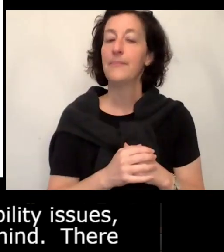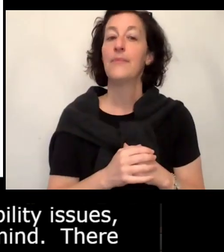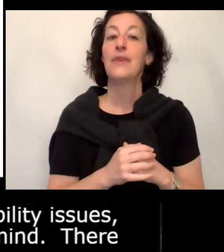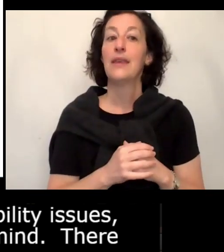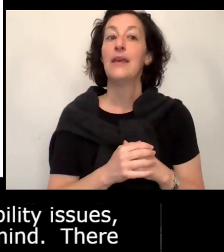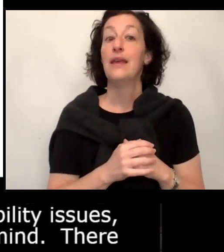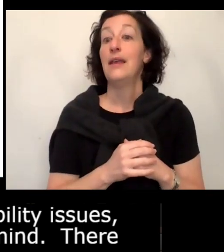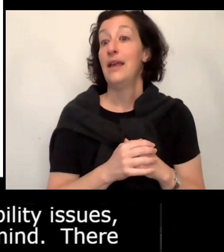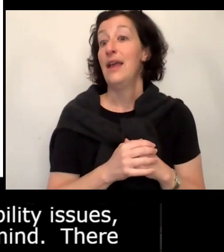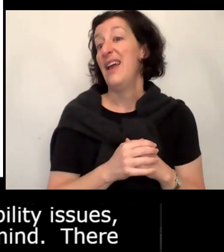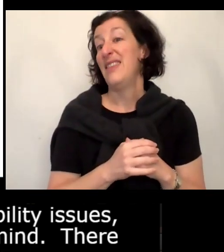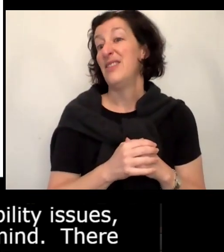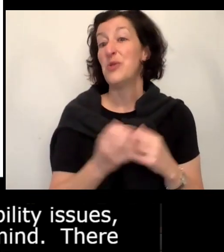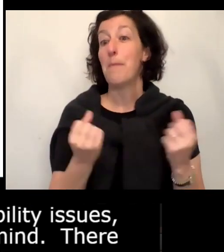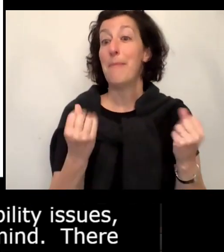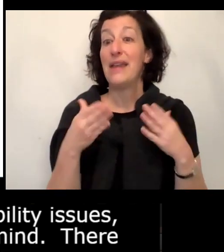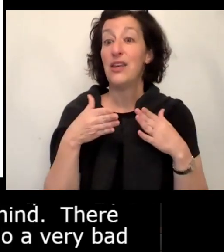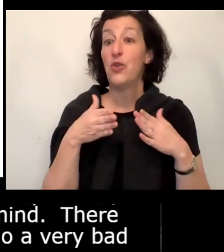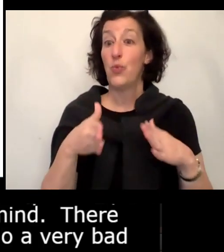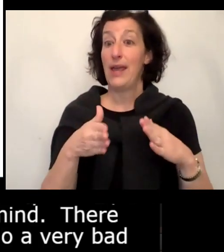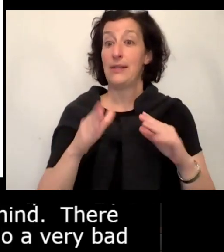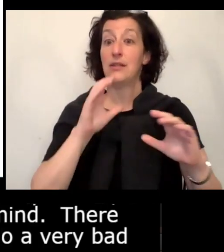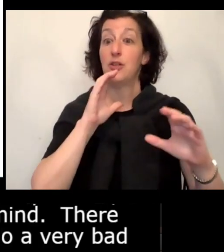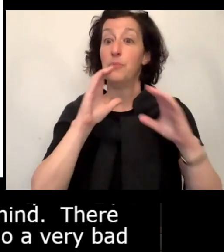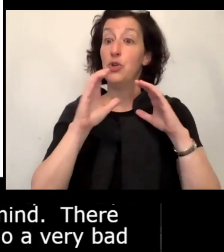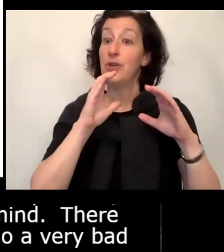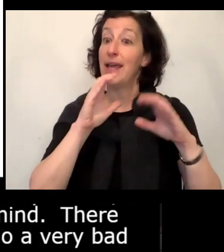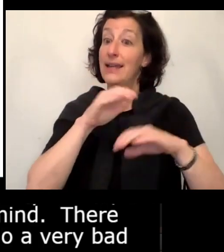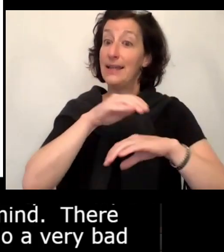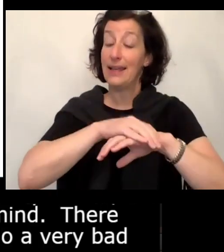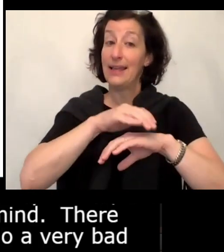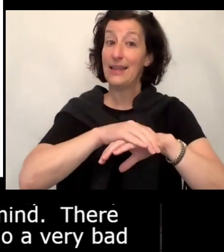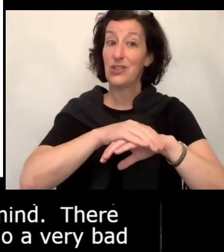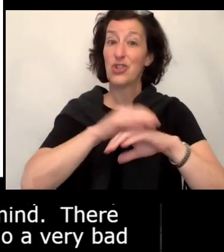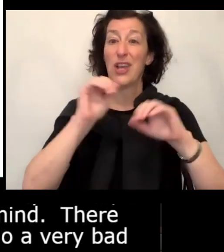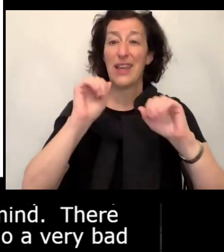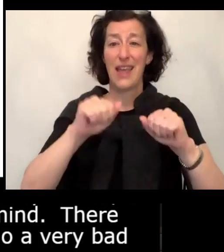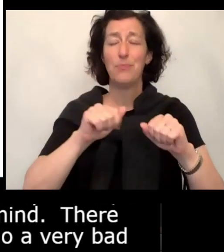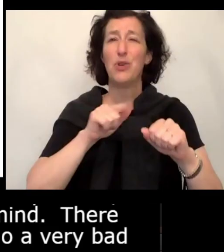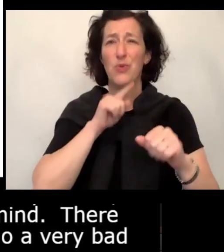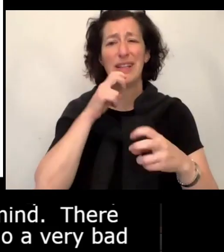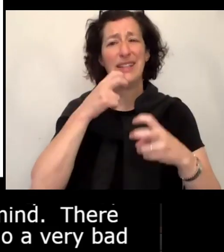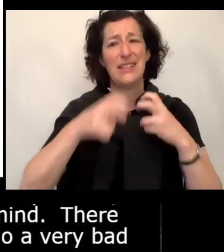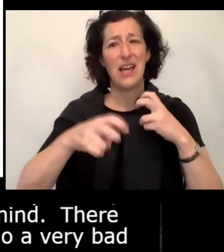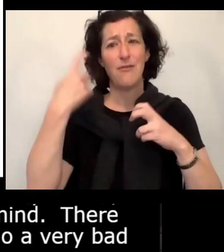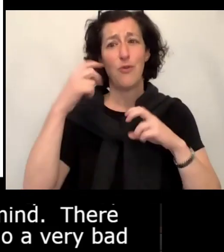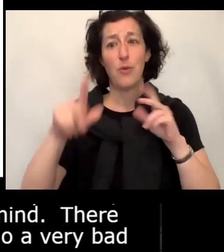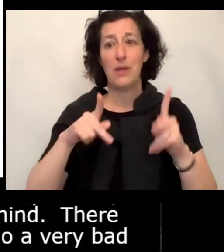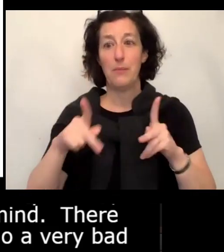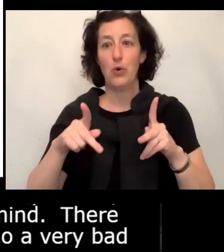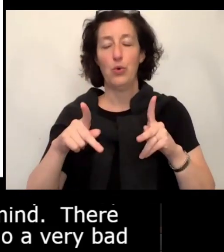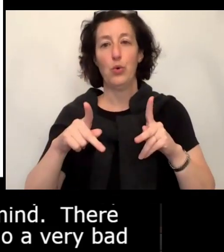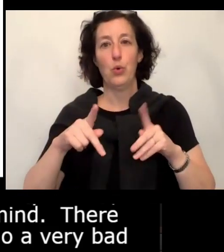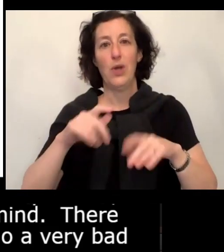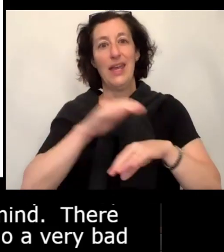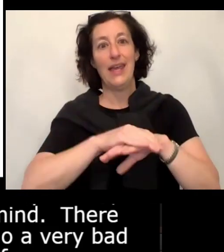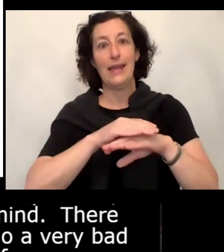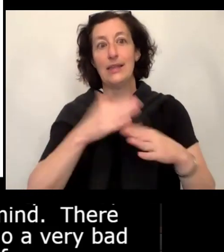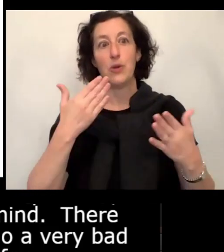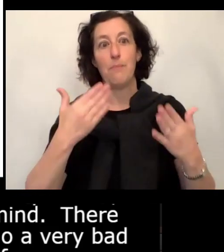bad job of communicating in English, especially to those for whom it's not their first